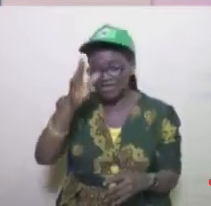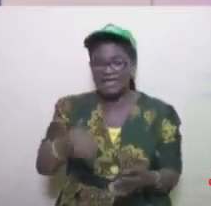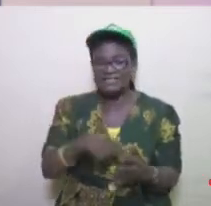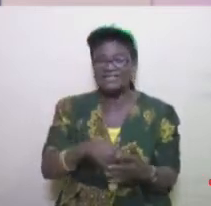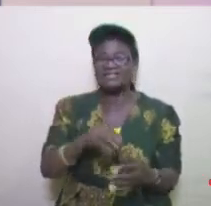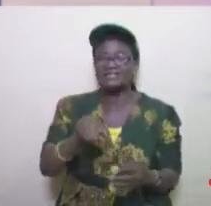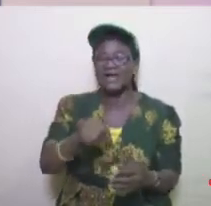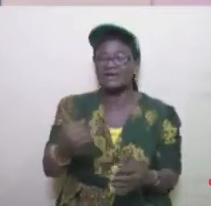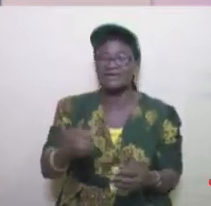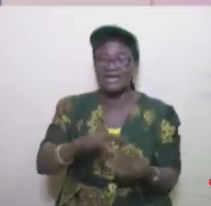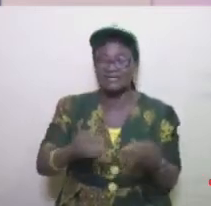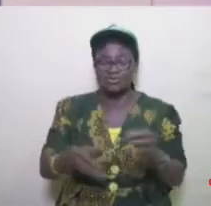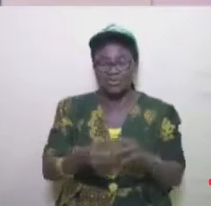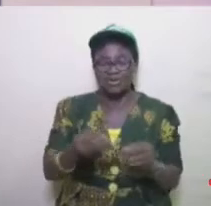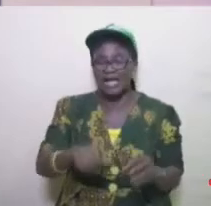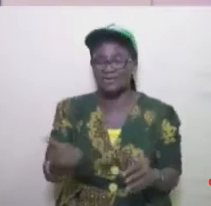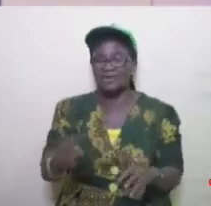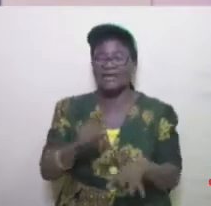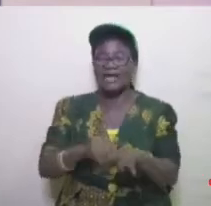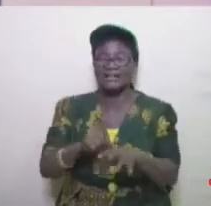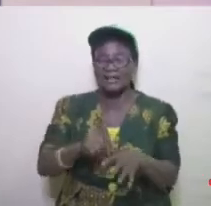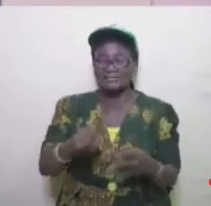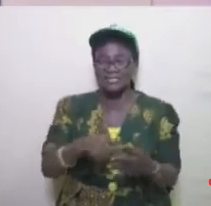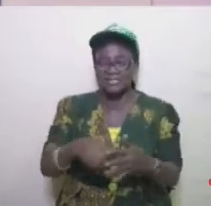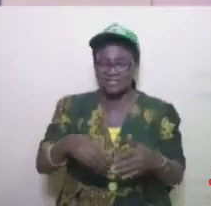this young man called Joseph,